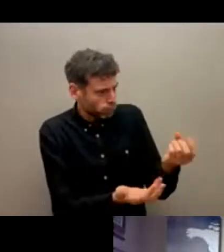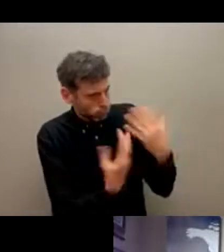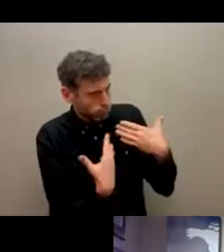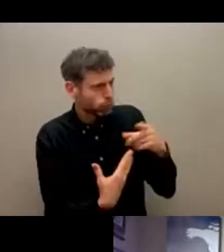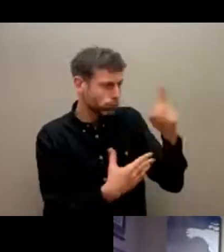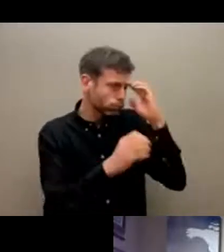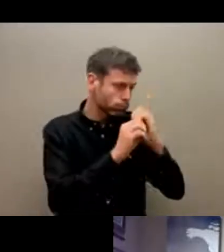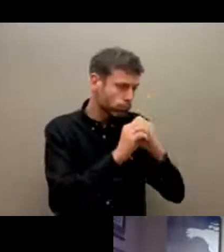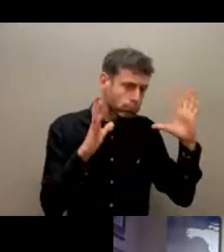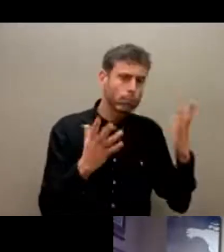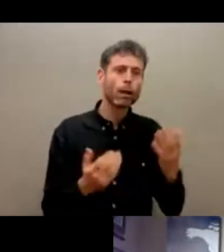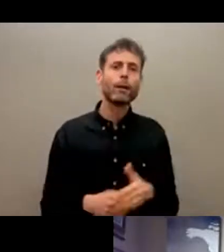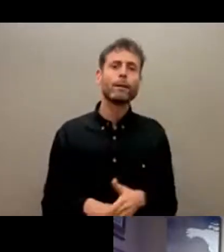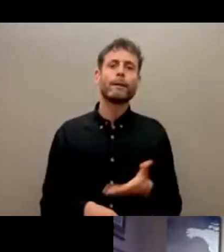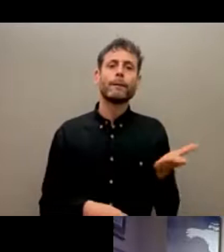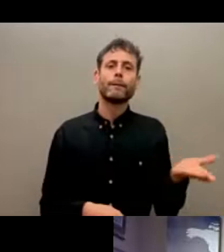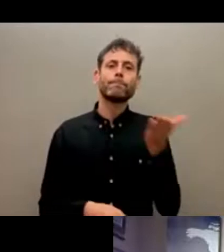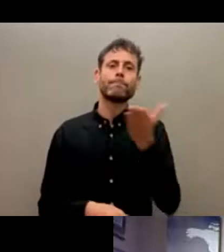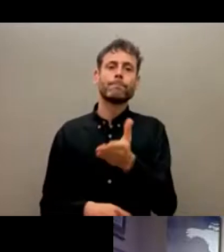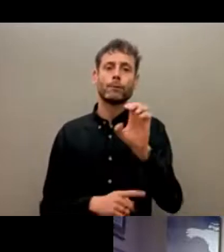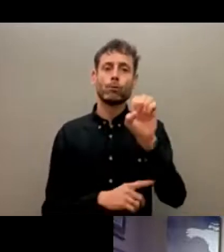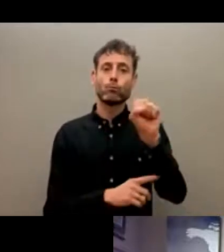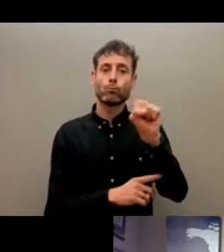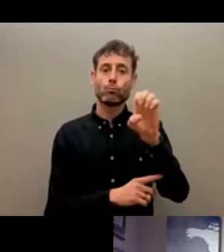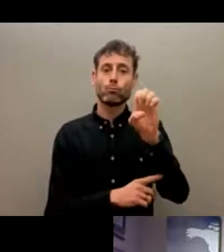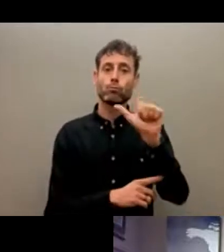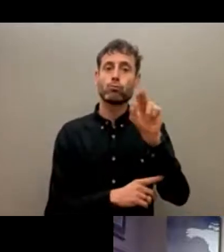your experience of this over the last year? Because you're not a